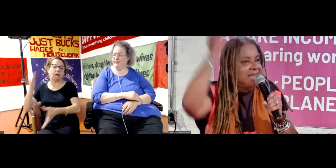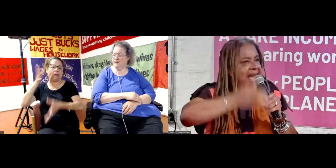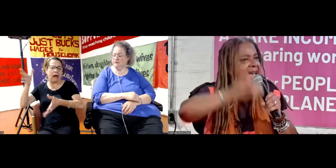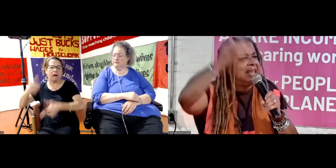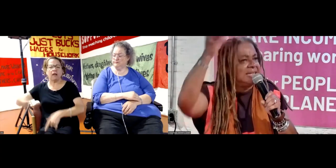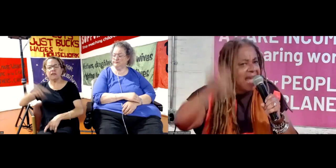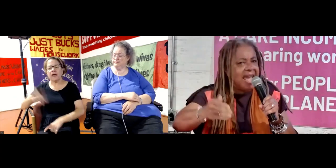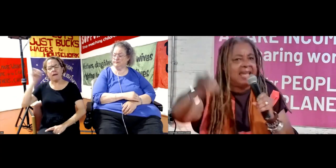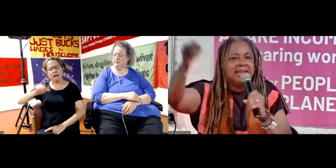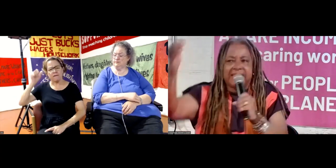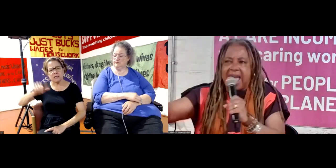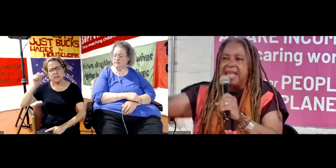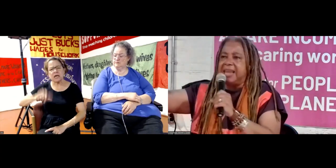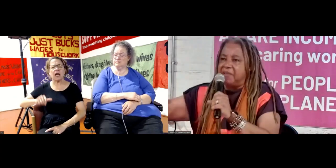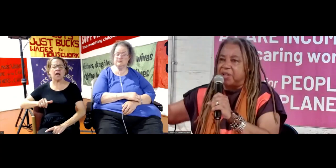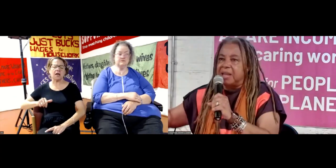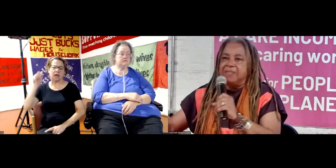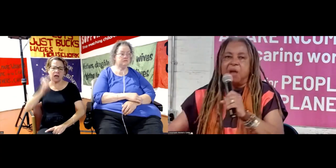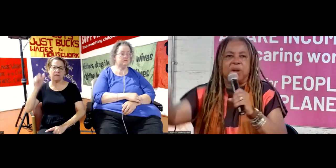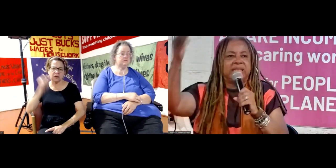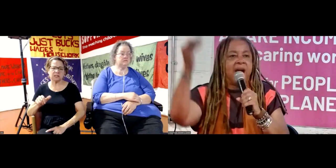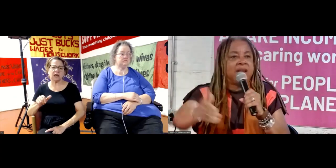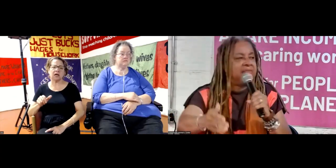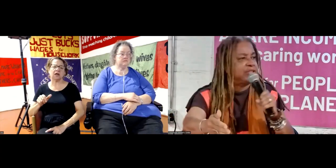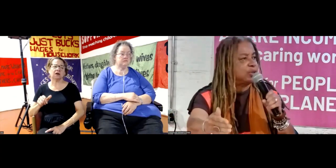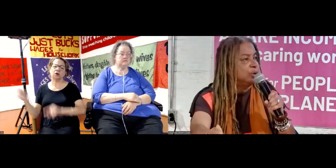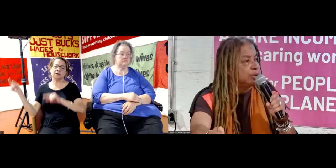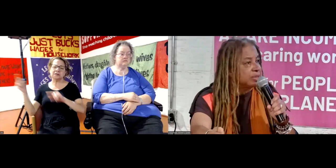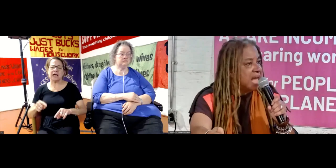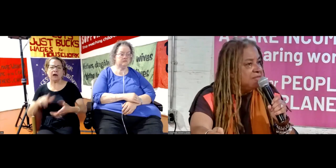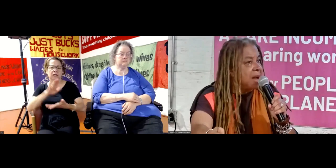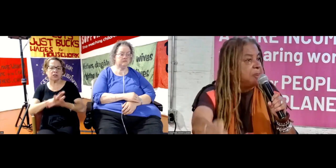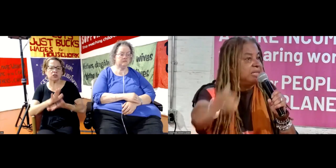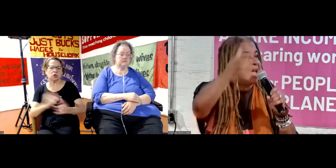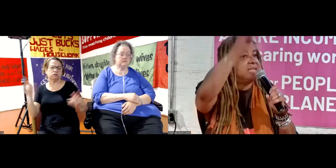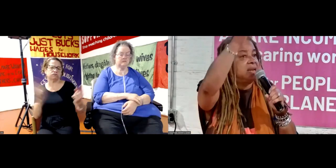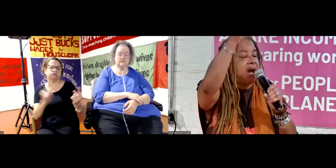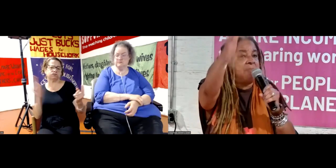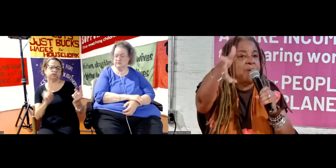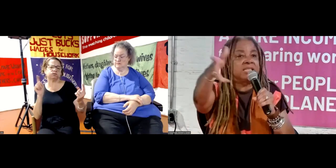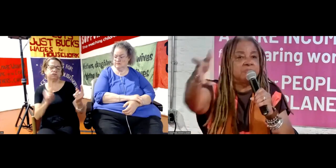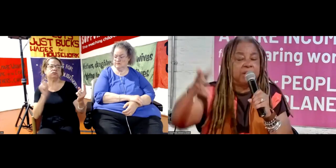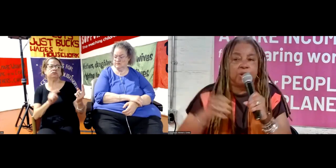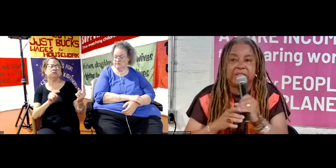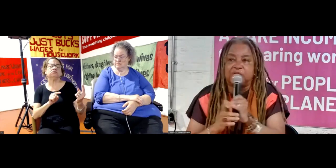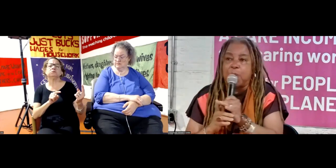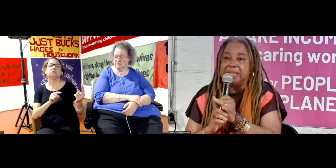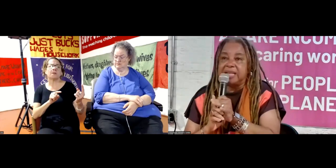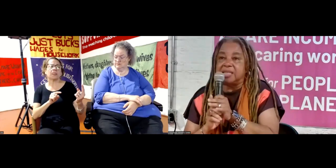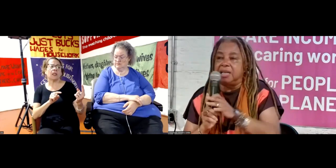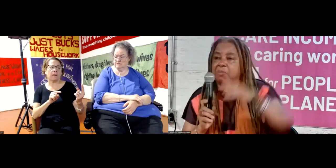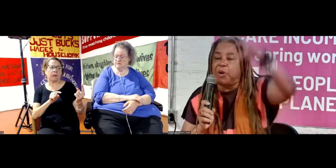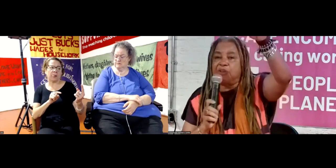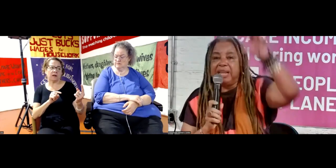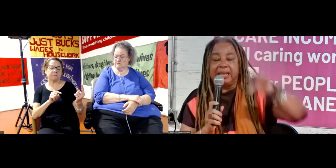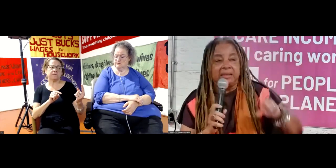on a day-to-day-to-day level that were down at the schools that protected our principal, Luis Fuentes,